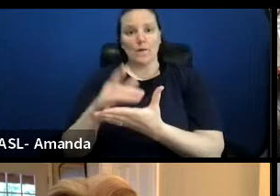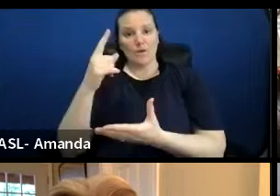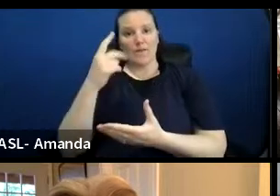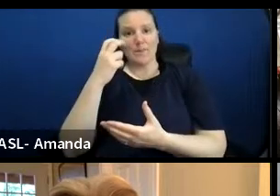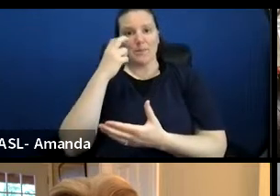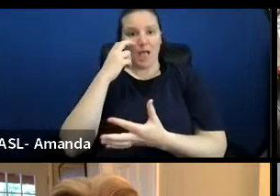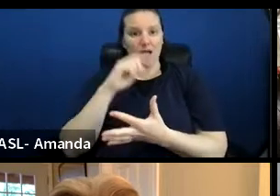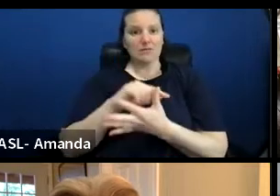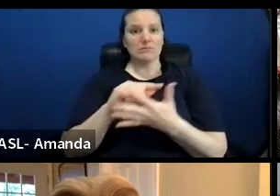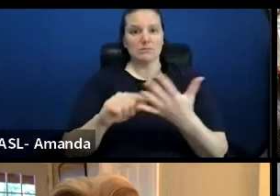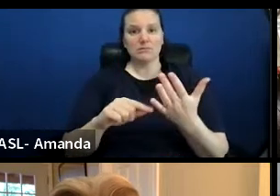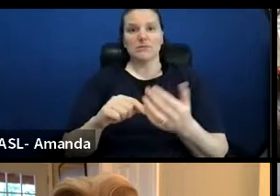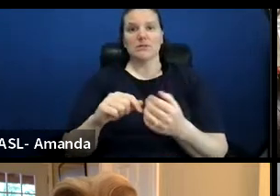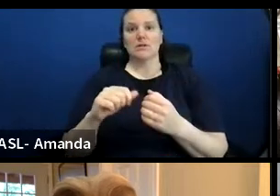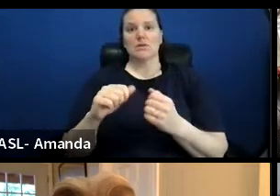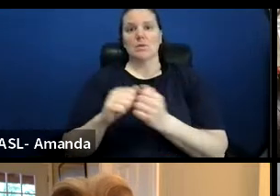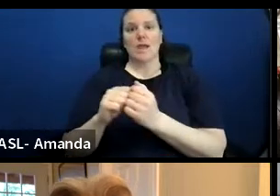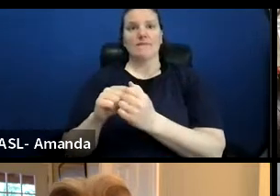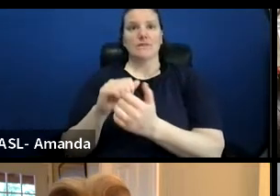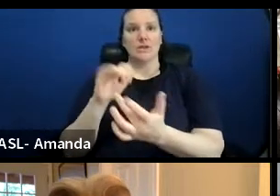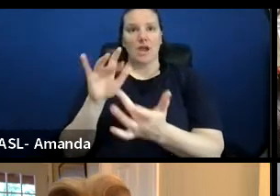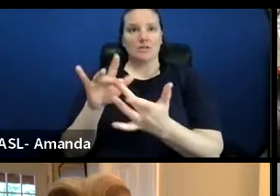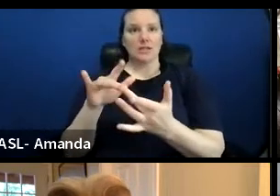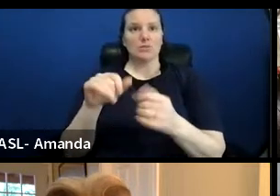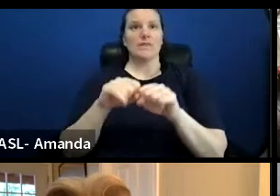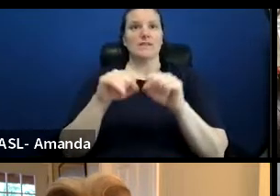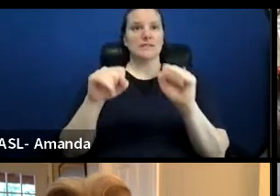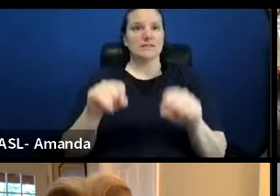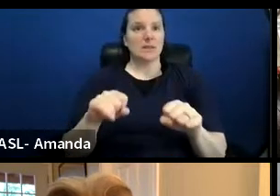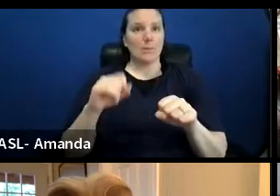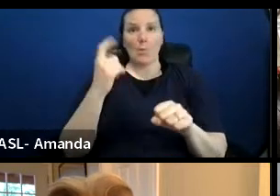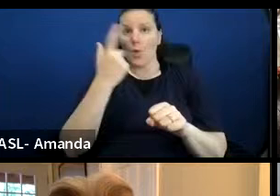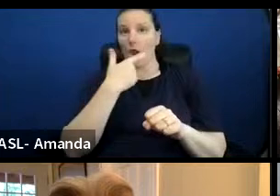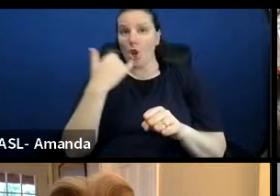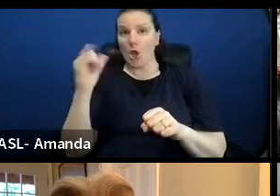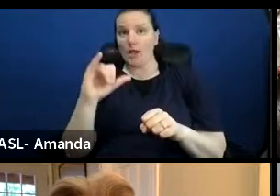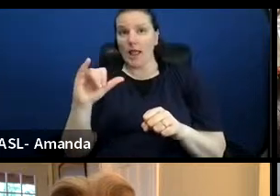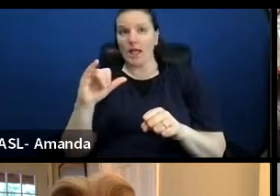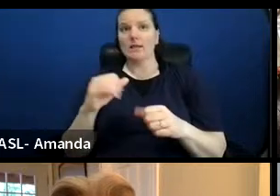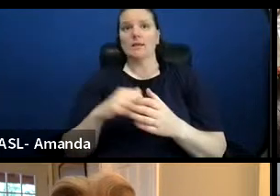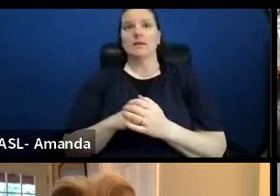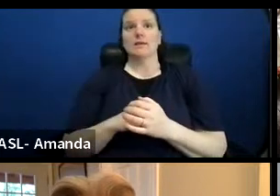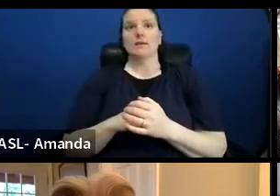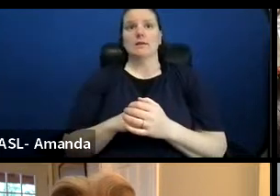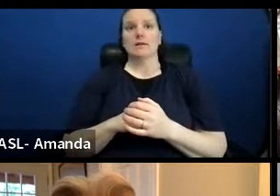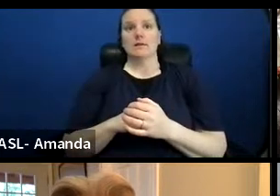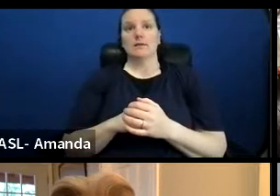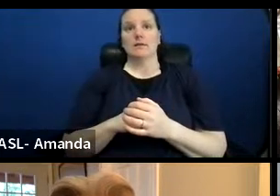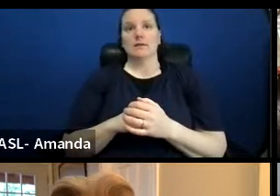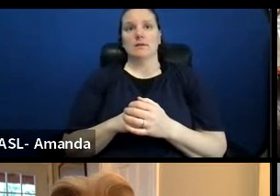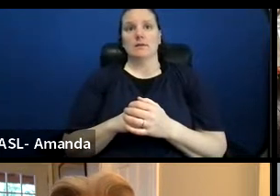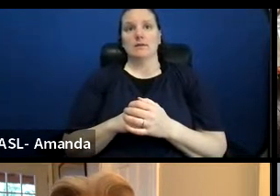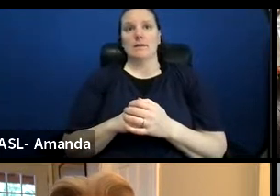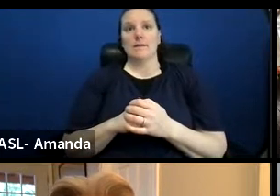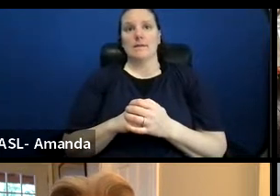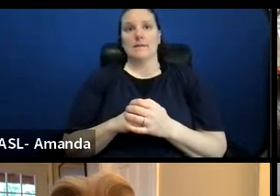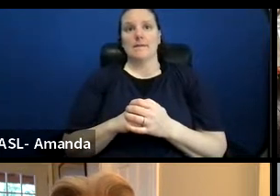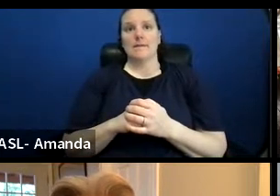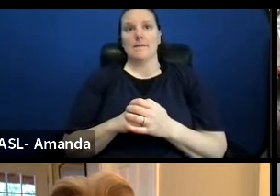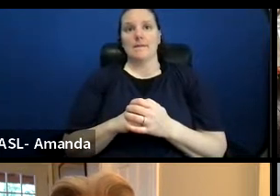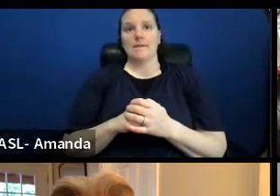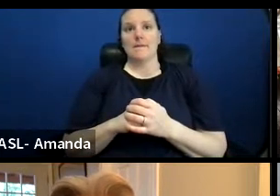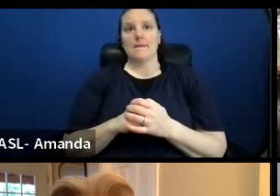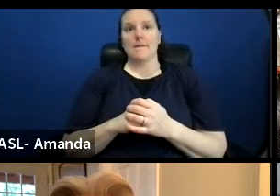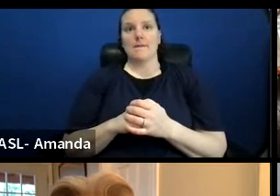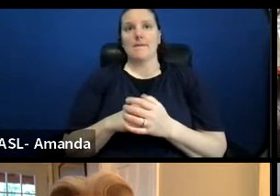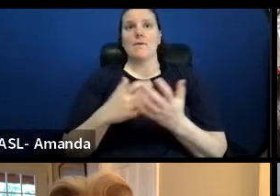pieces, you know, granted that's still in context, but what does the system overall look like? And so massive bells and whistles here when the rest of the system doesn't have them is an interesting question to